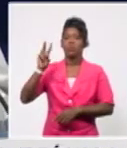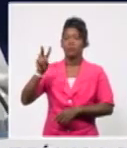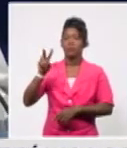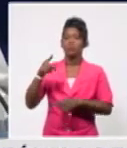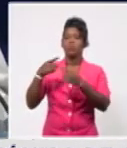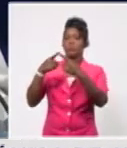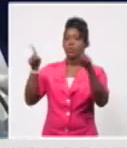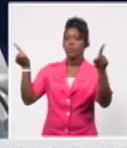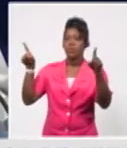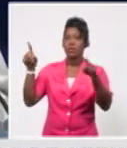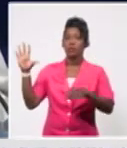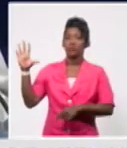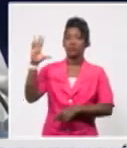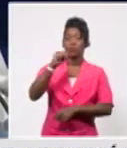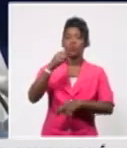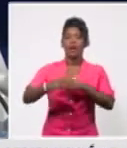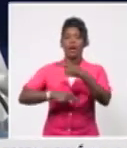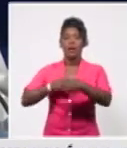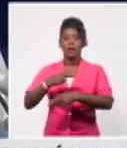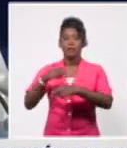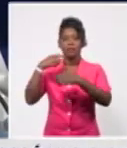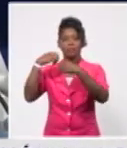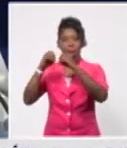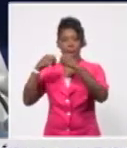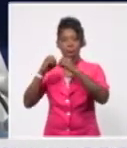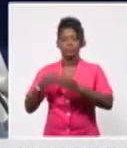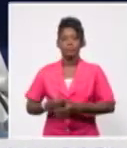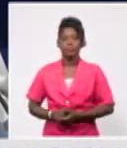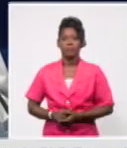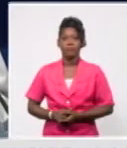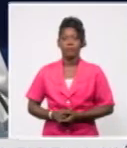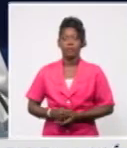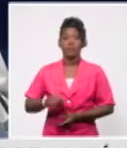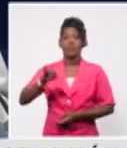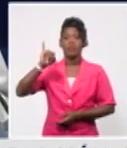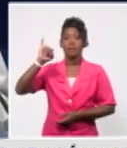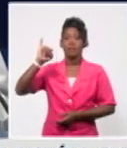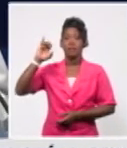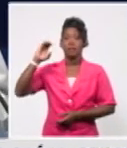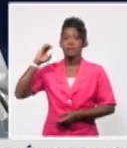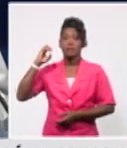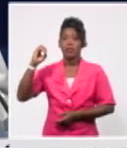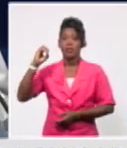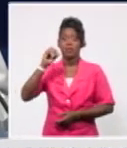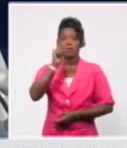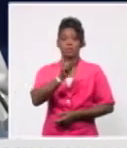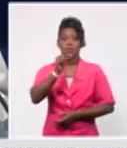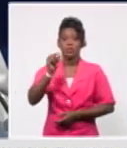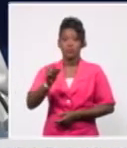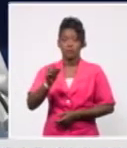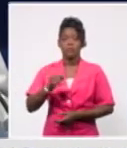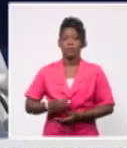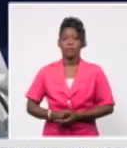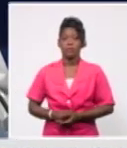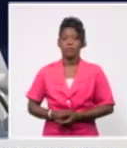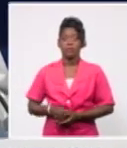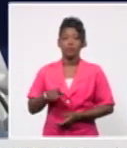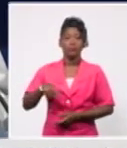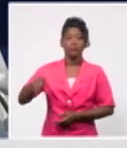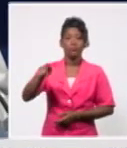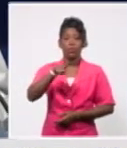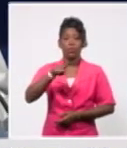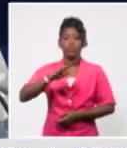73.3% of the 60 positive cases are confirmed case contacts. This means that